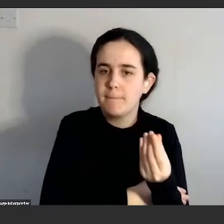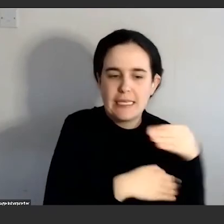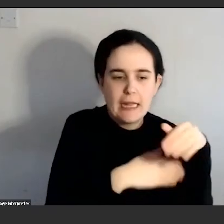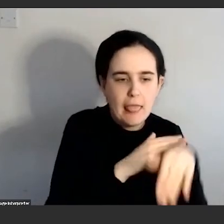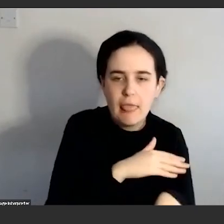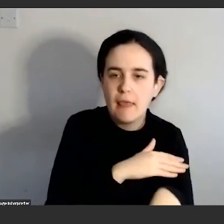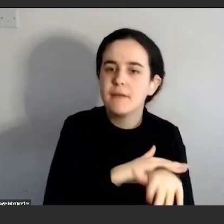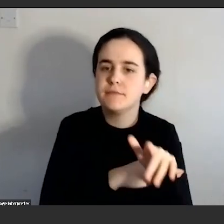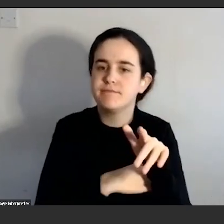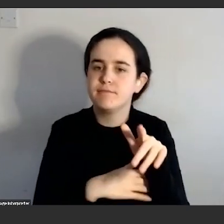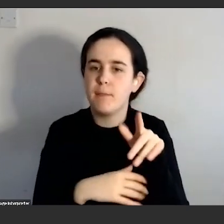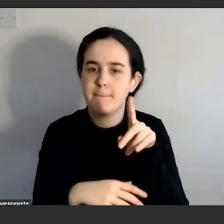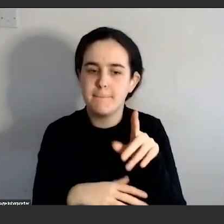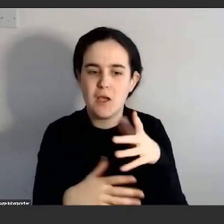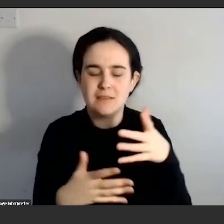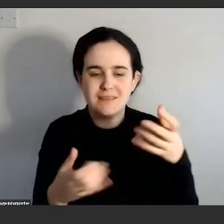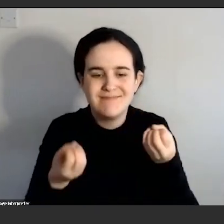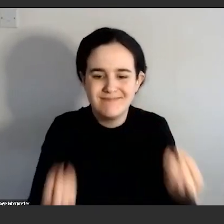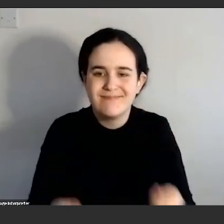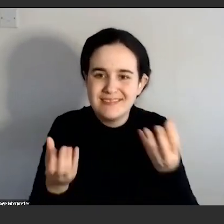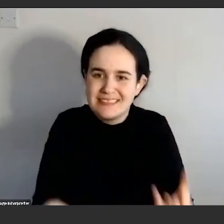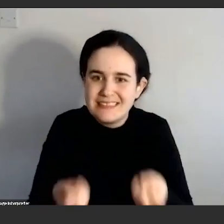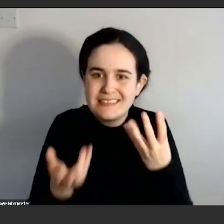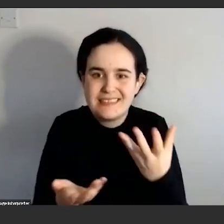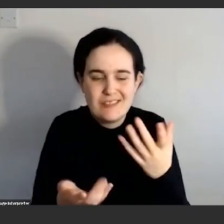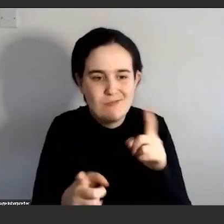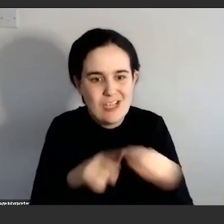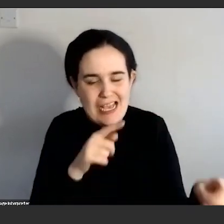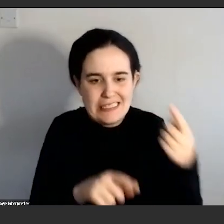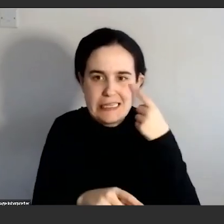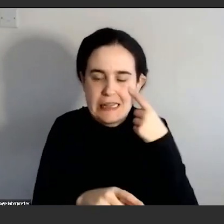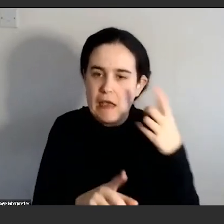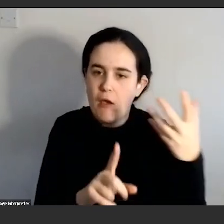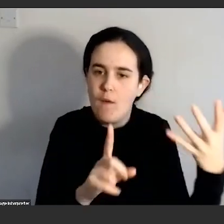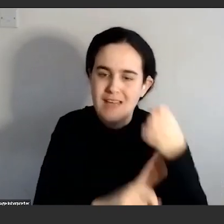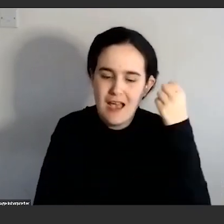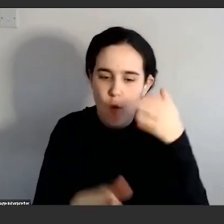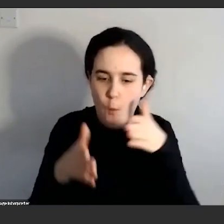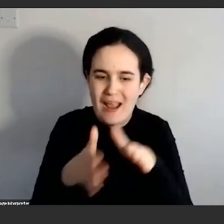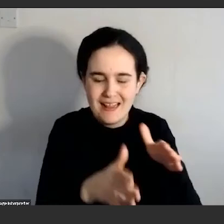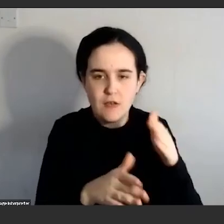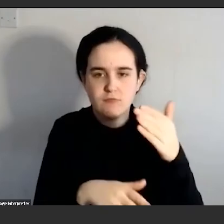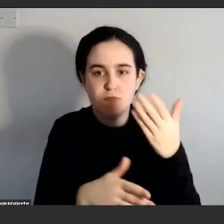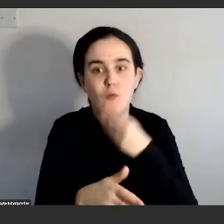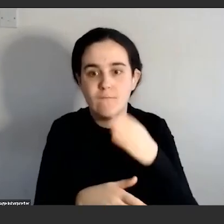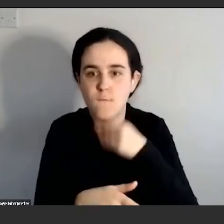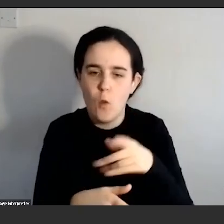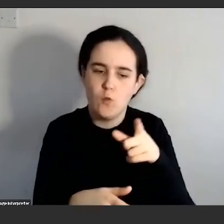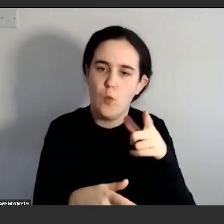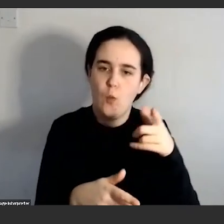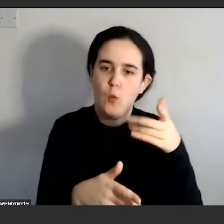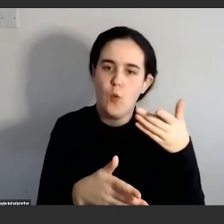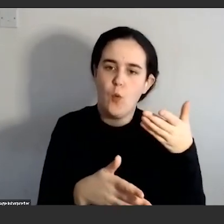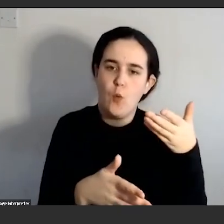So the numbers are shocking. 15% of the population with disability, numbers increasing, by the way,